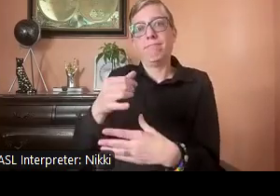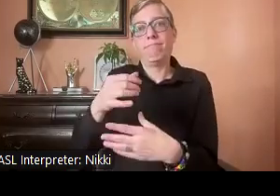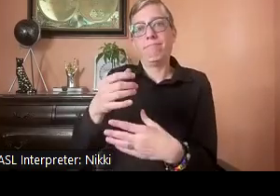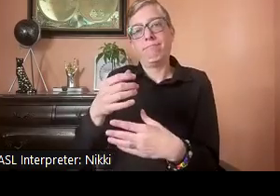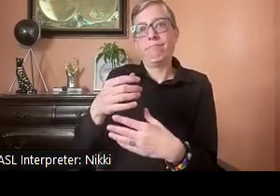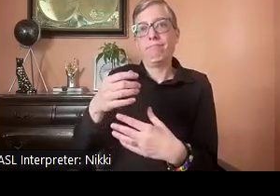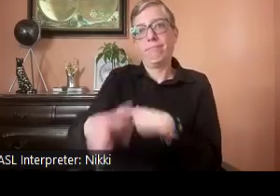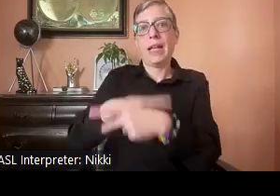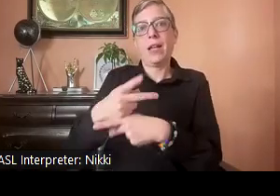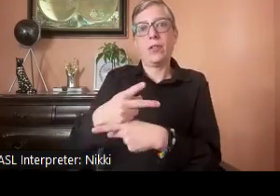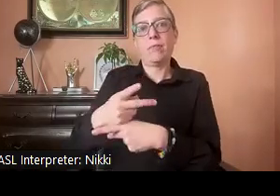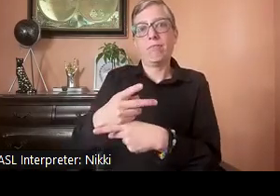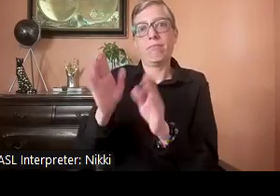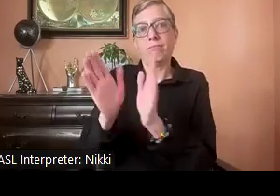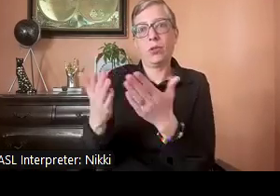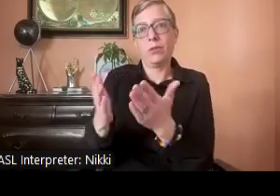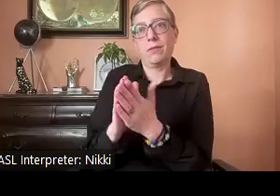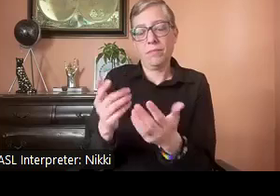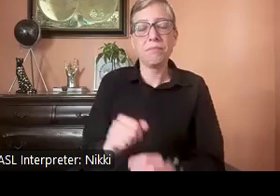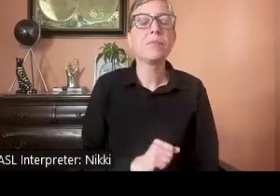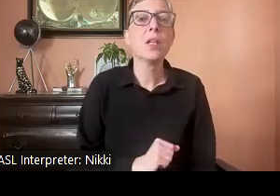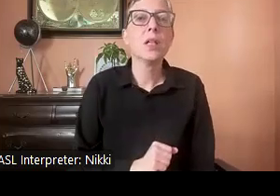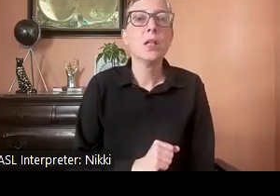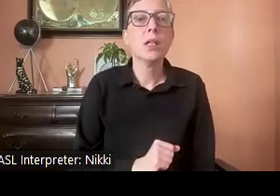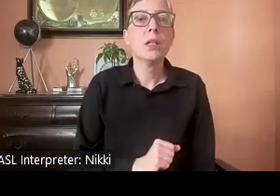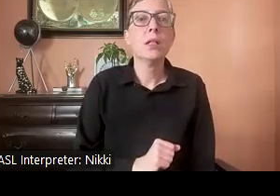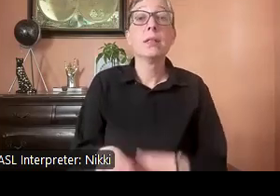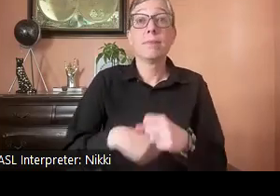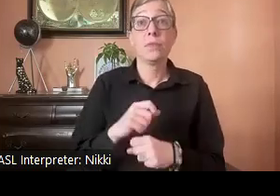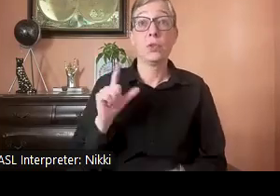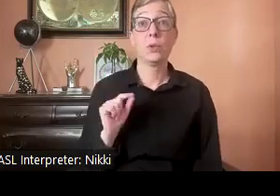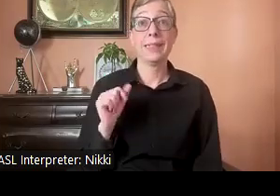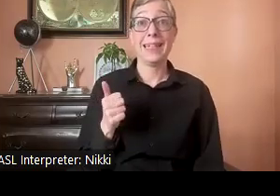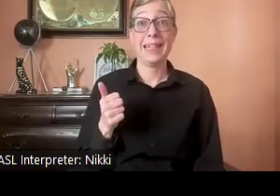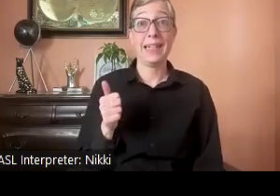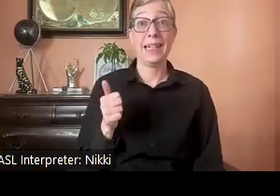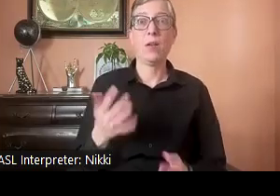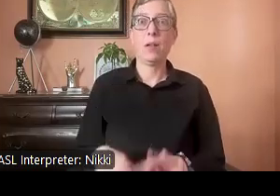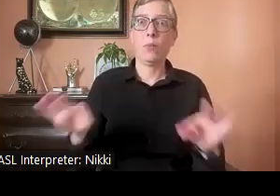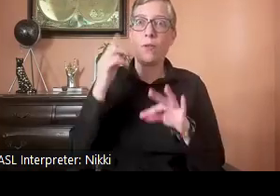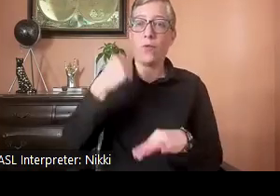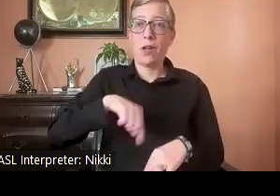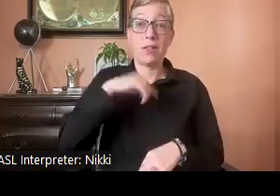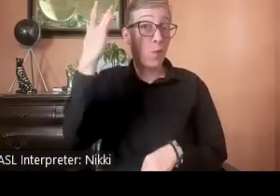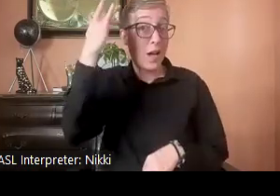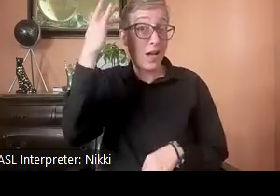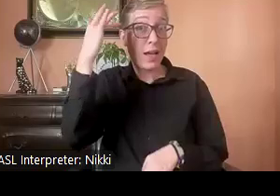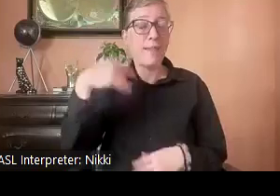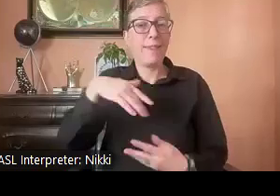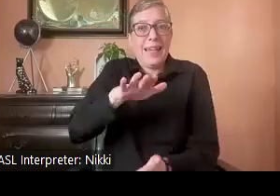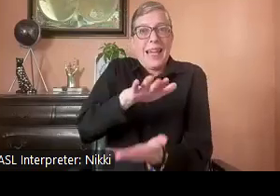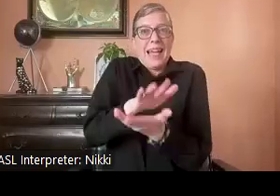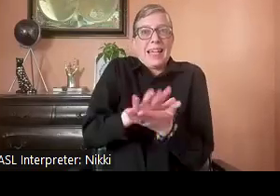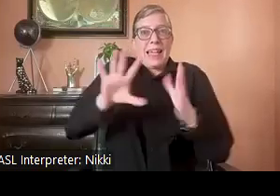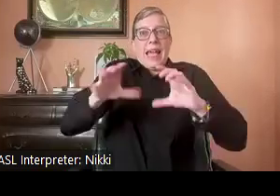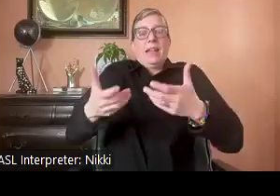bunch of other psychologists. And 2010 was a big year for us because the Academy was formed for integrating behavioral